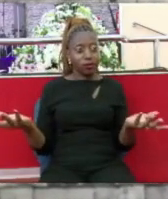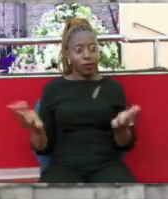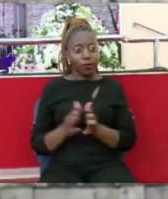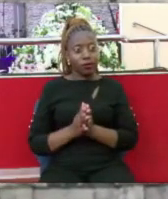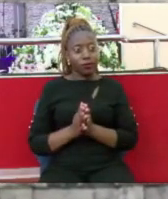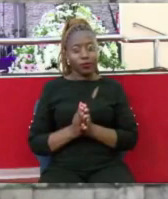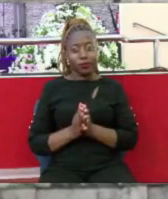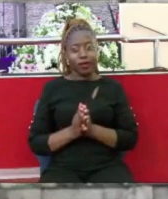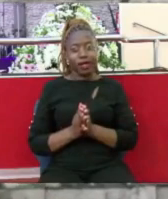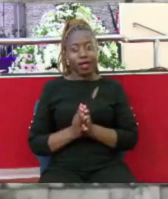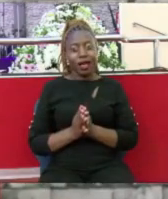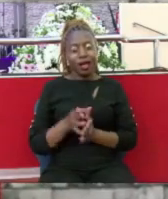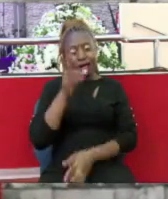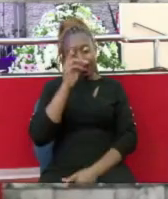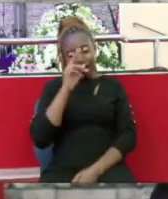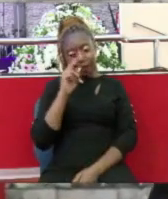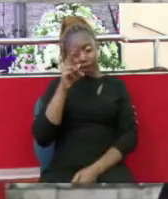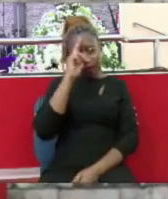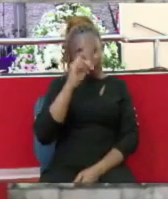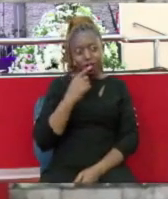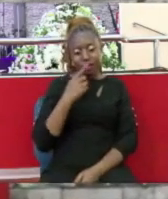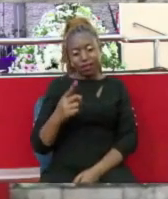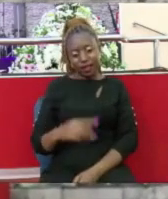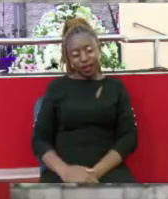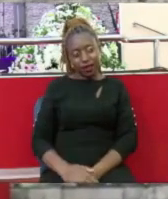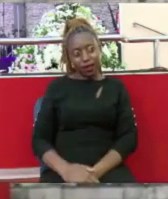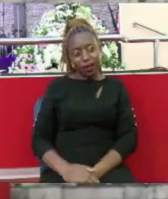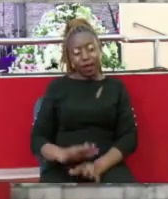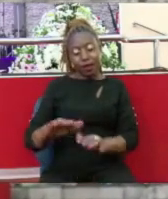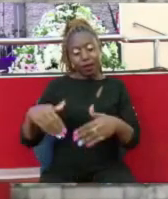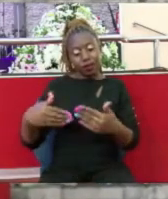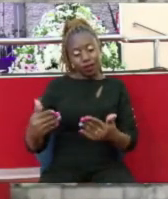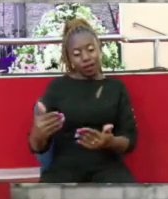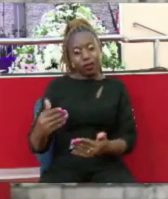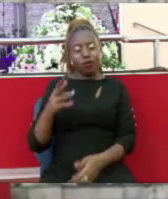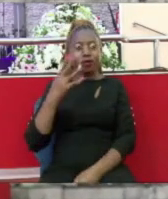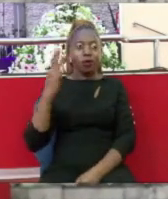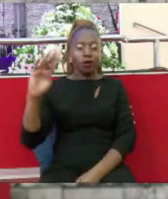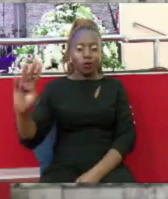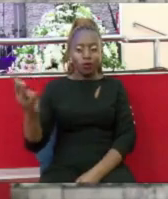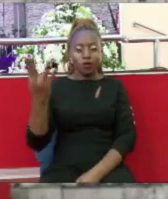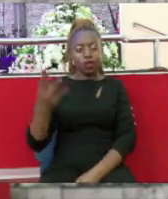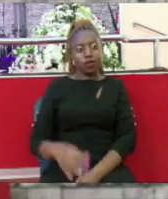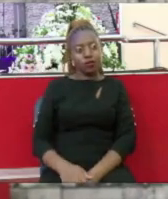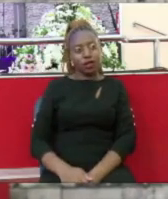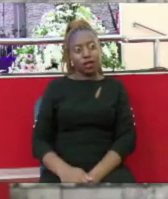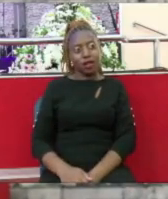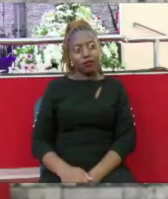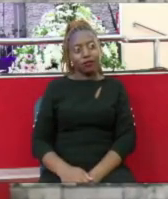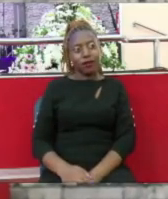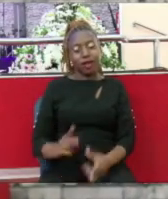And he told me. Akaniambia. Give me 4,000. Nipe 4,000. As cash bill. Ikiwa cash bill. Or give